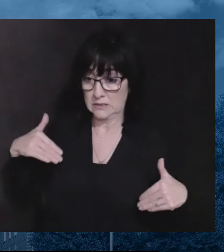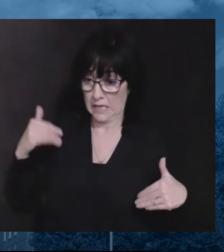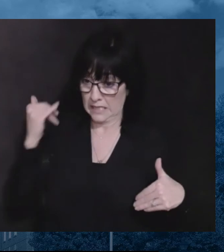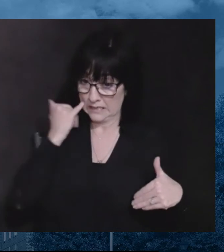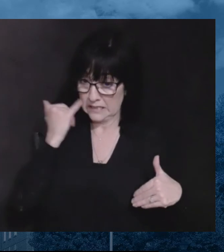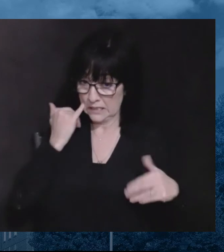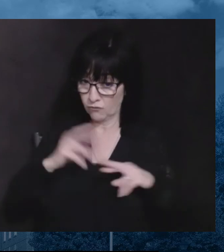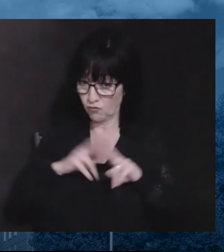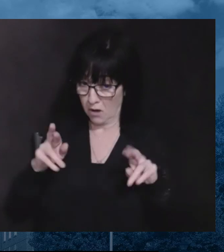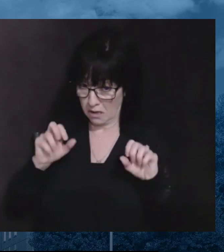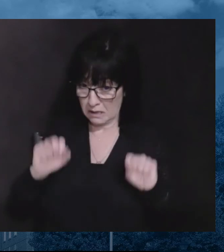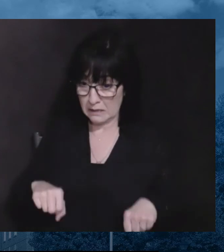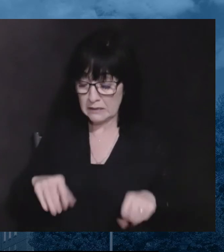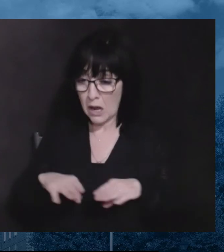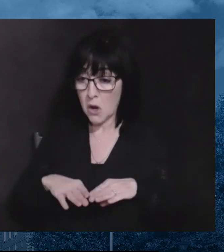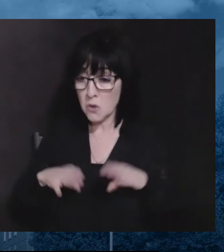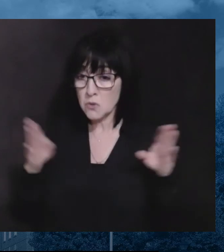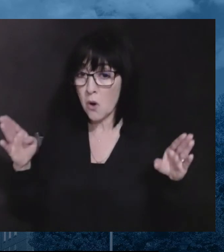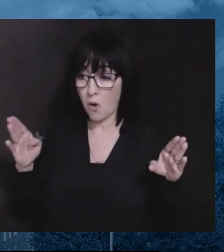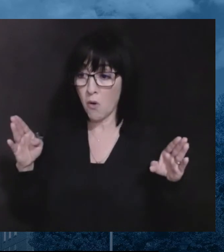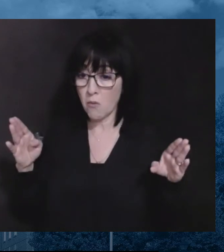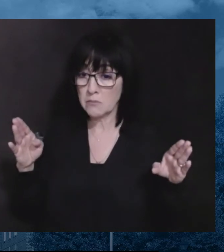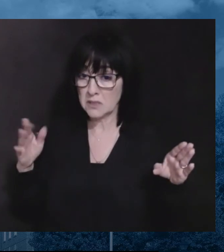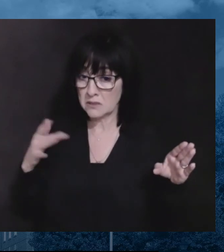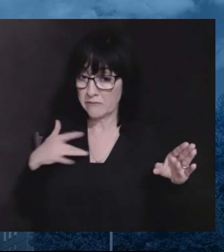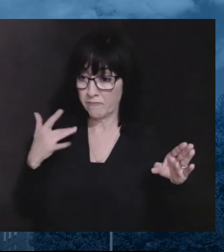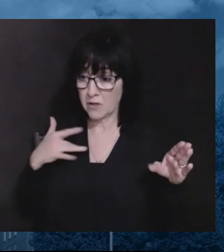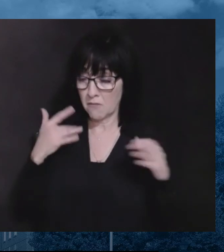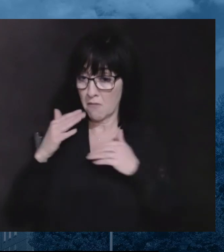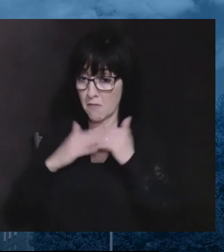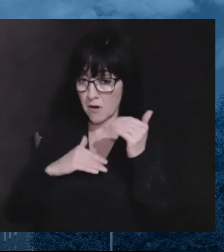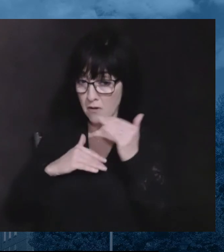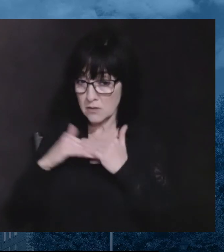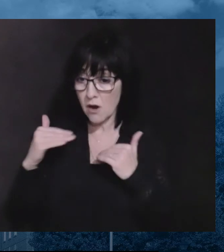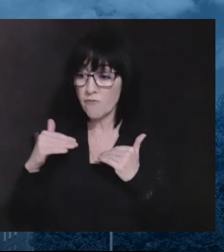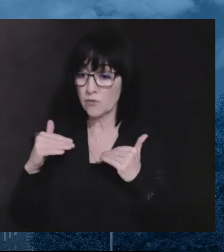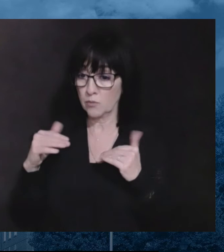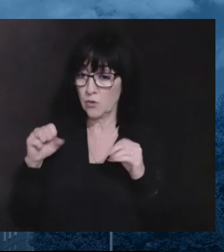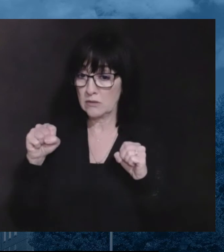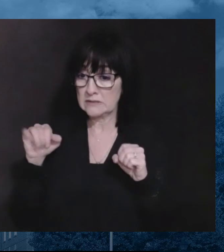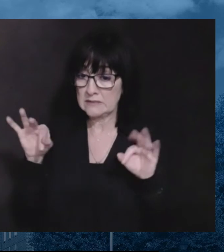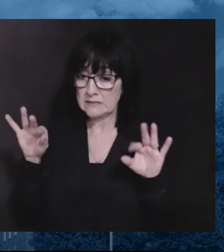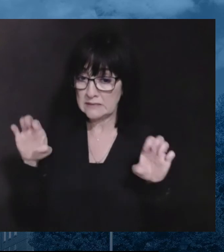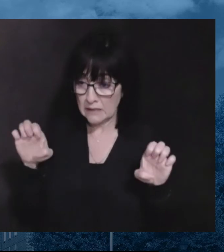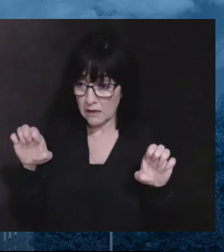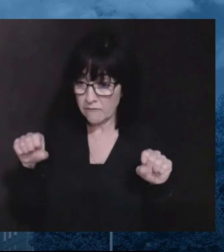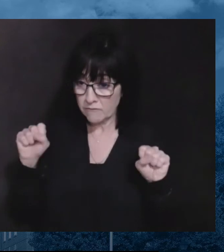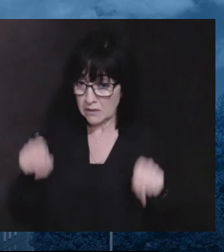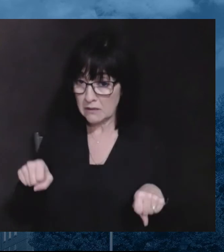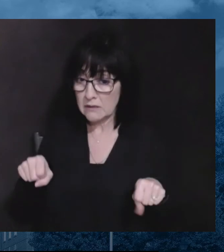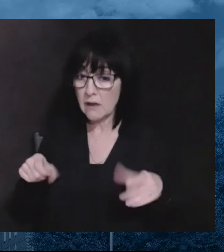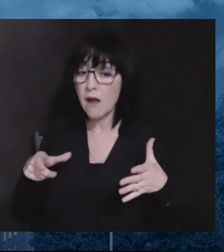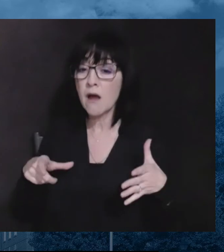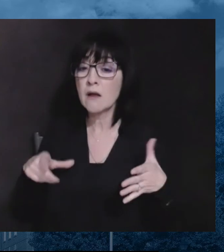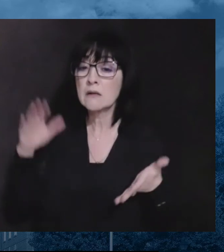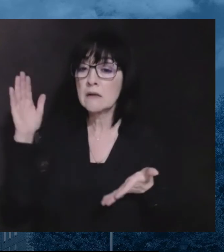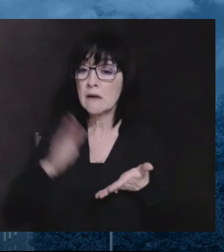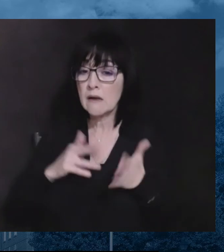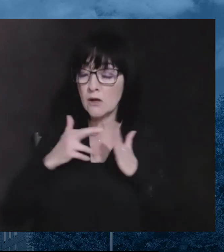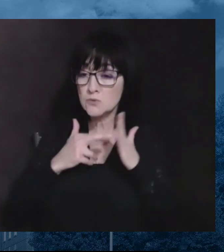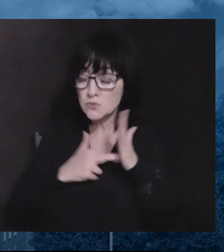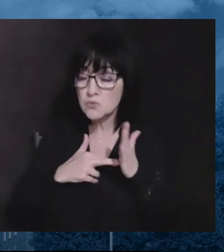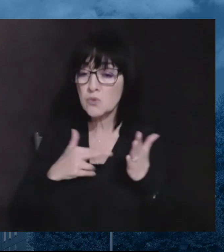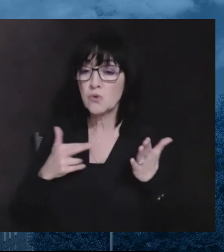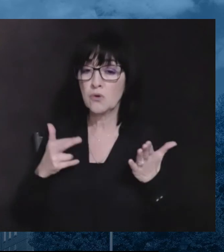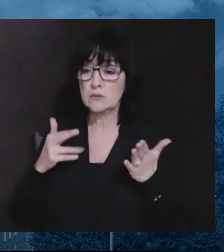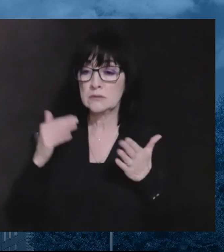venues. We have a better feel, much better feel on the school sides because of mask wearing, social